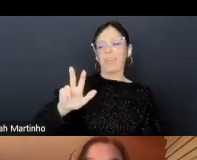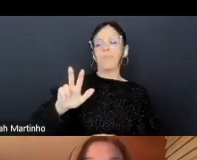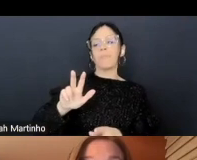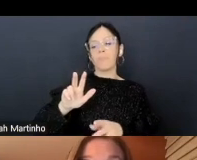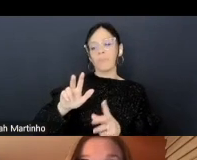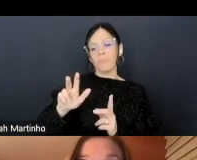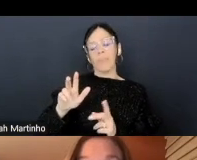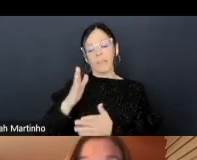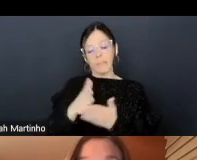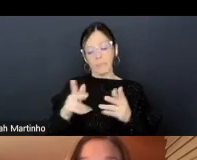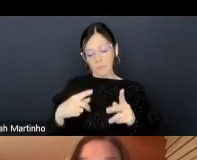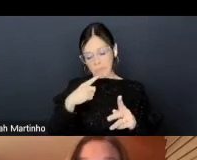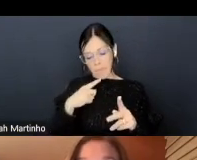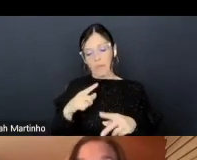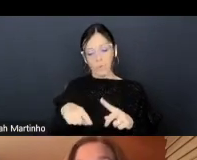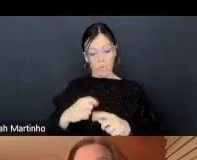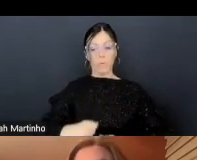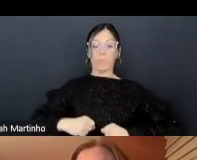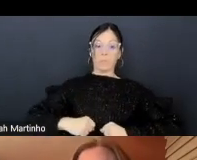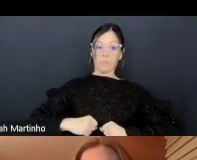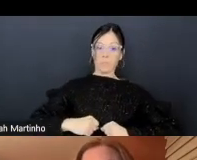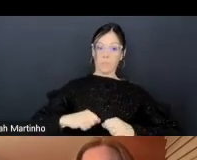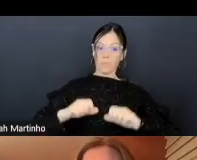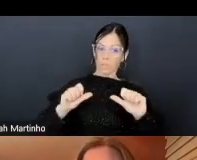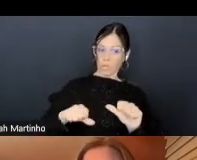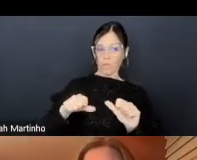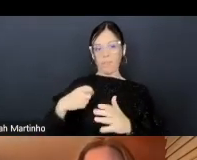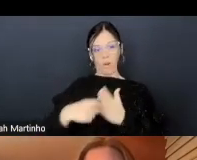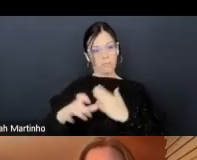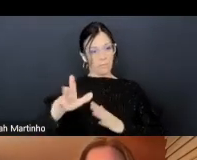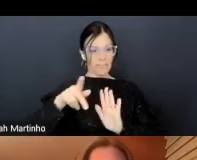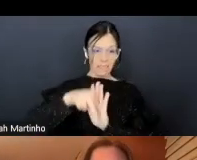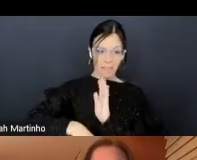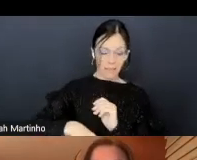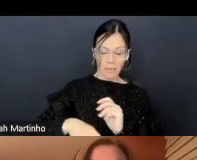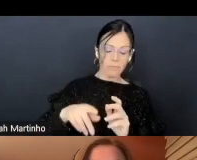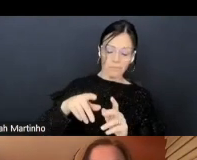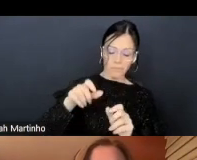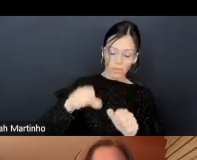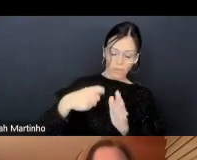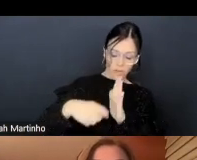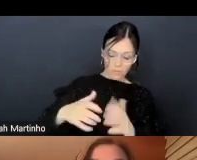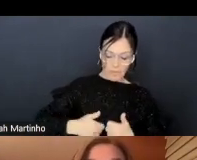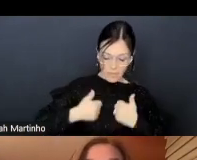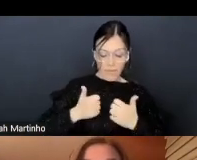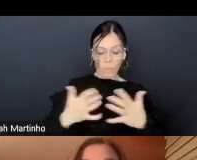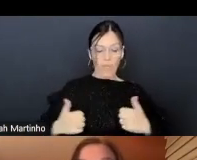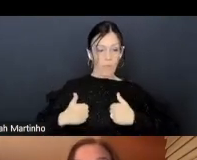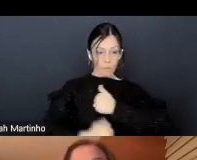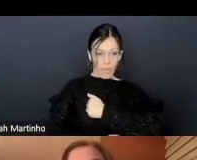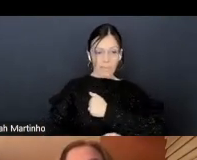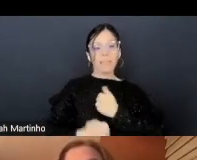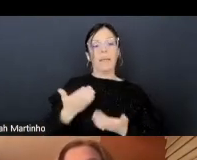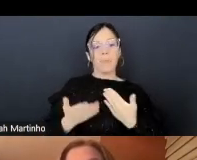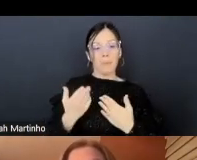promote an upright posture may have ultimately cost him his life without the brace kennedy may have more